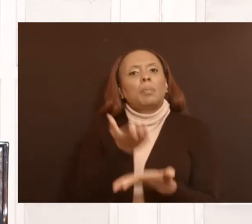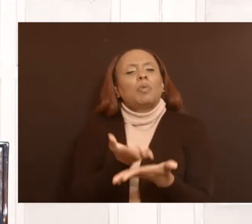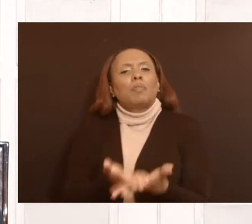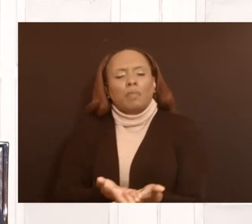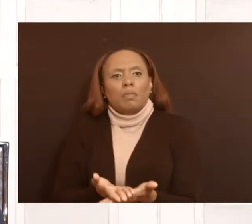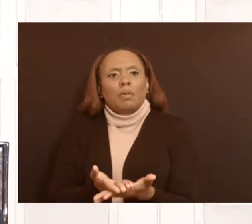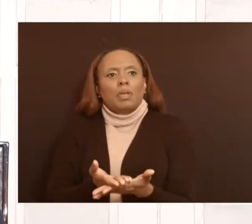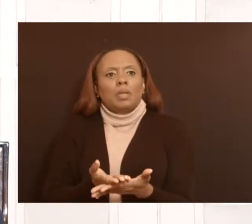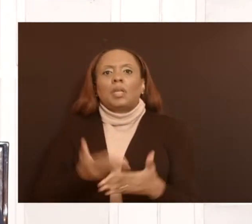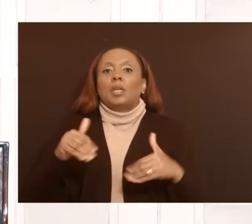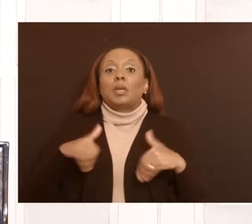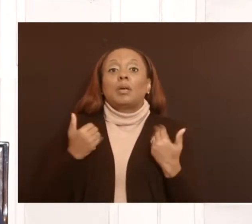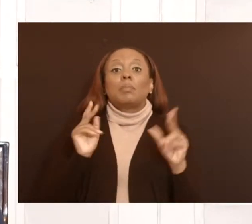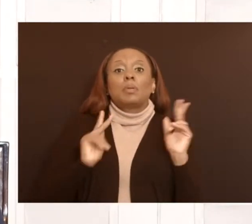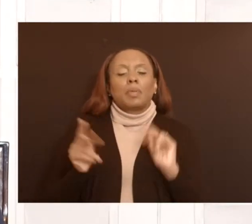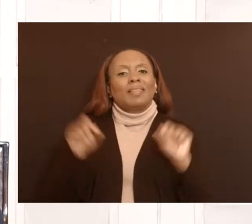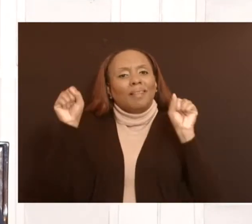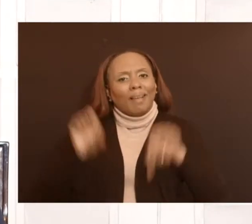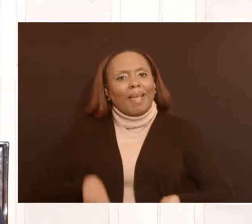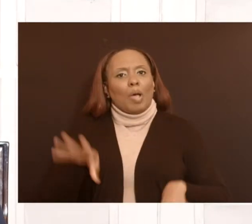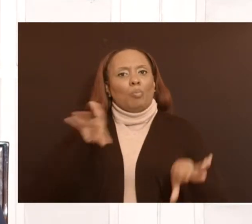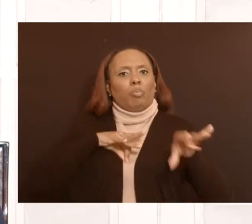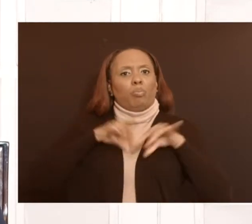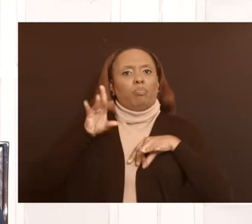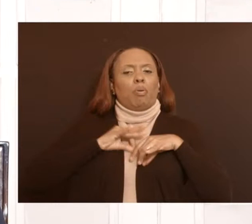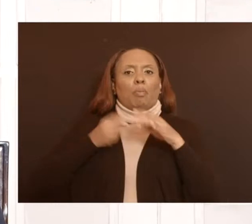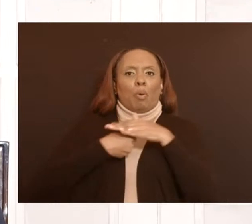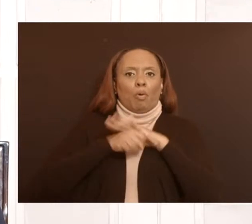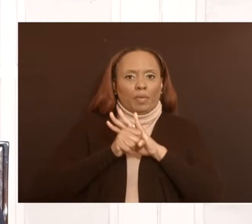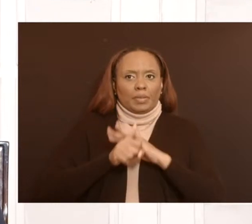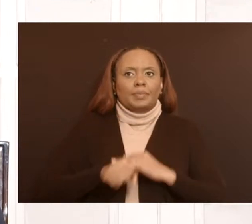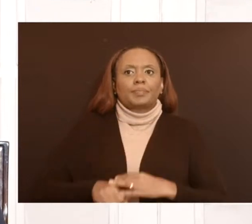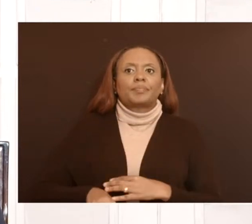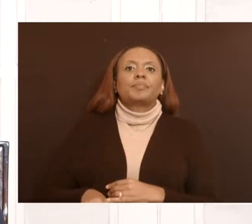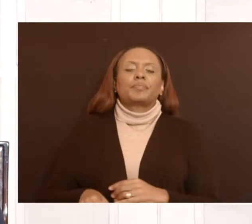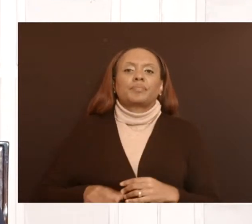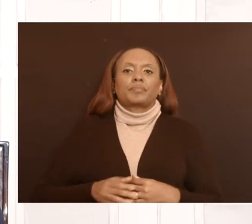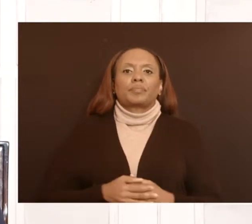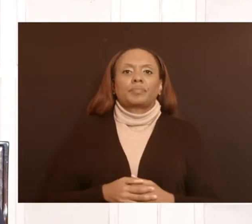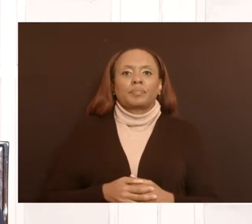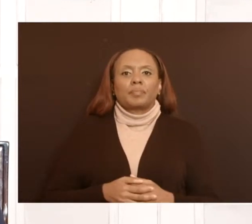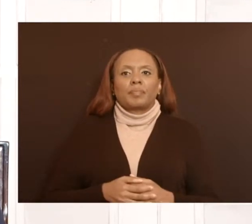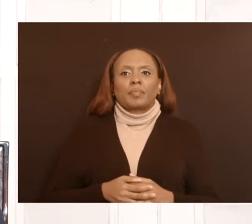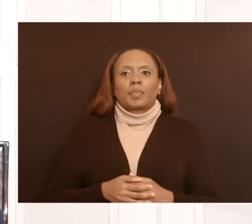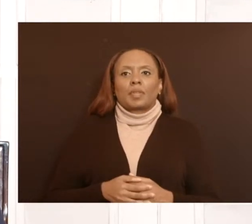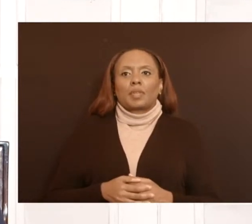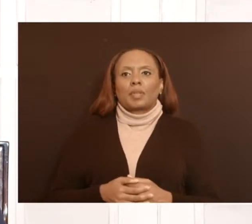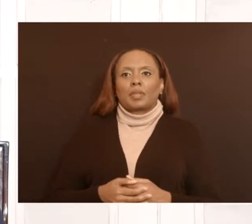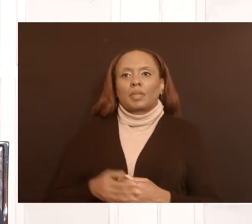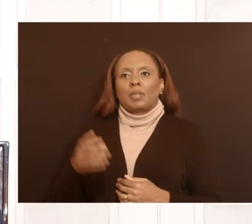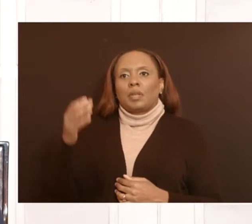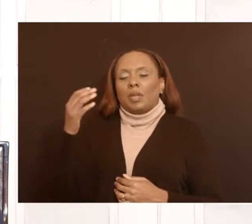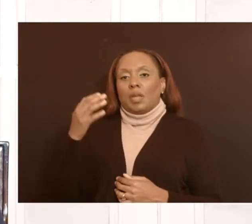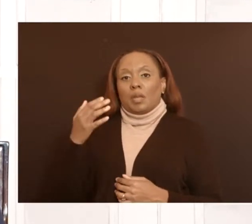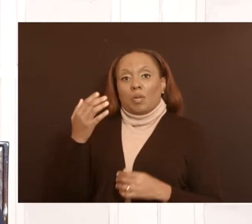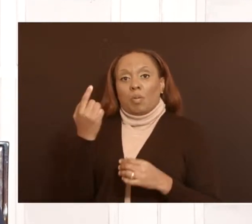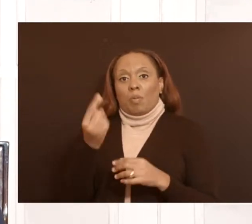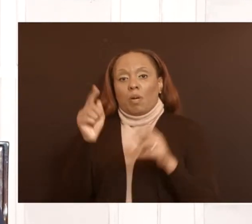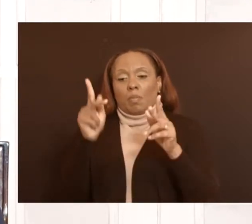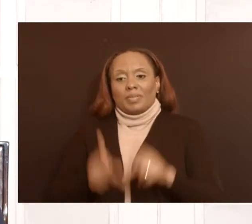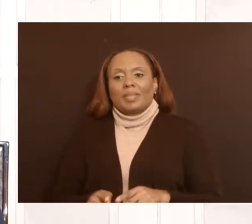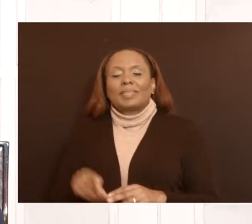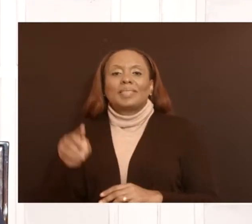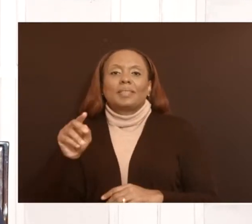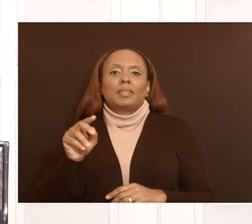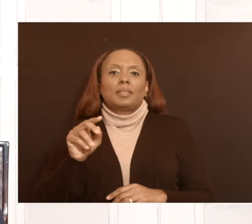particular week. So I caution you with regards to that. In our secondary isolation area, like I said before, we have 1 non-national there. She's quite well. And we